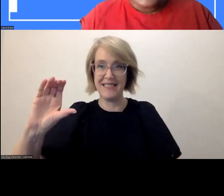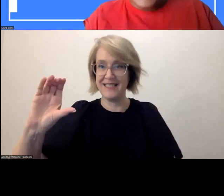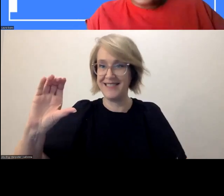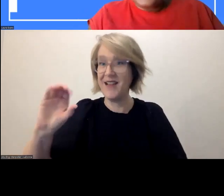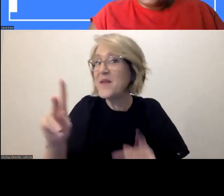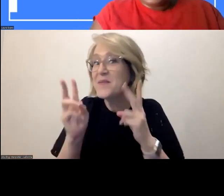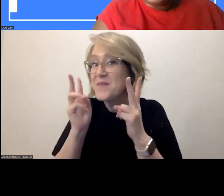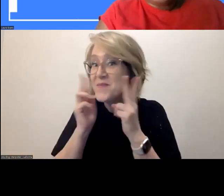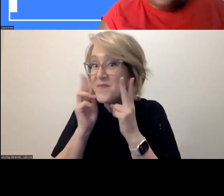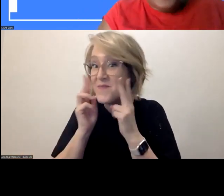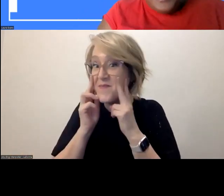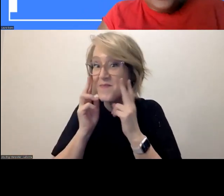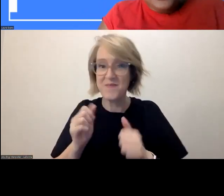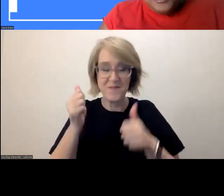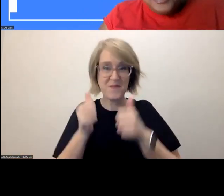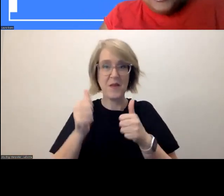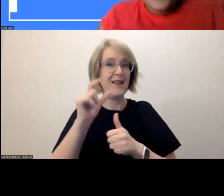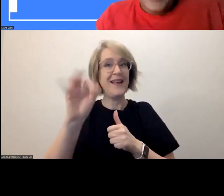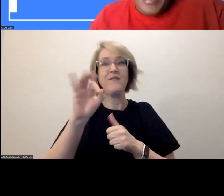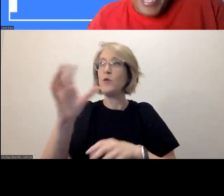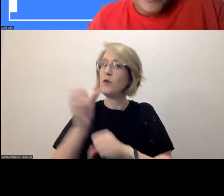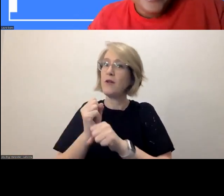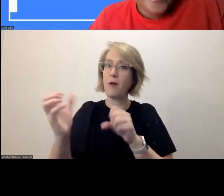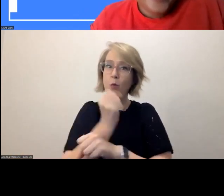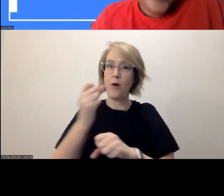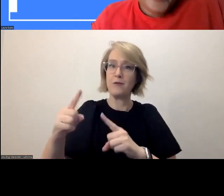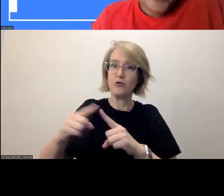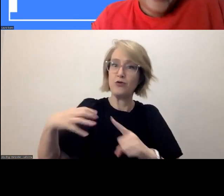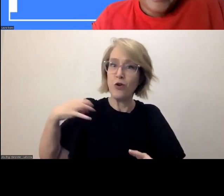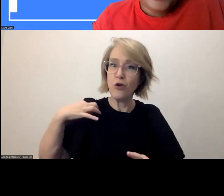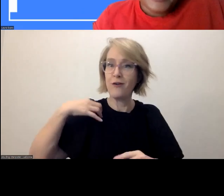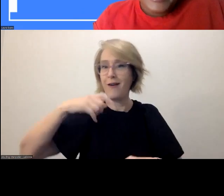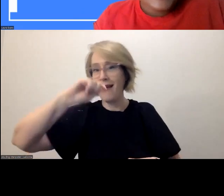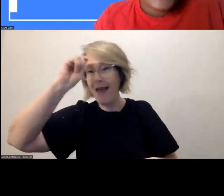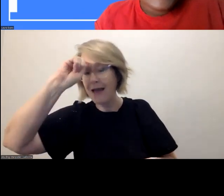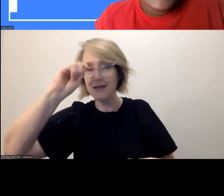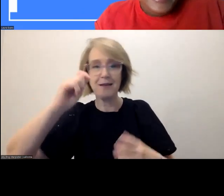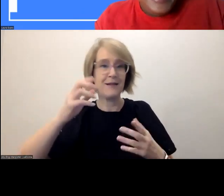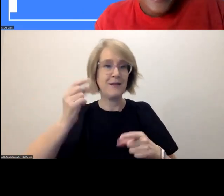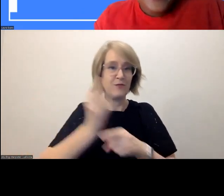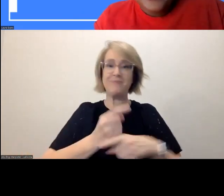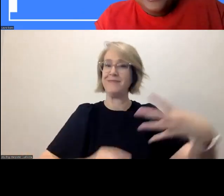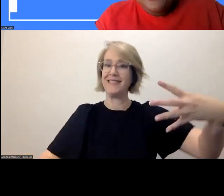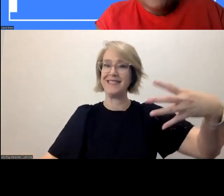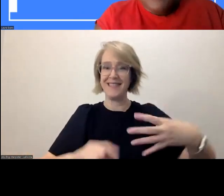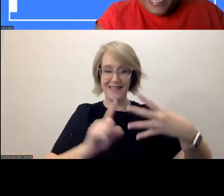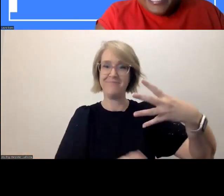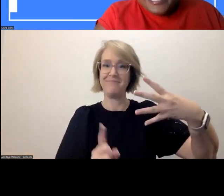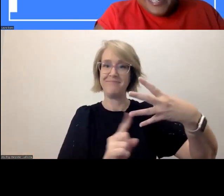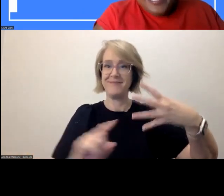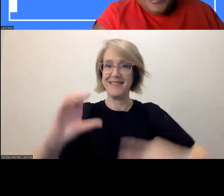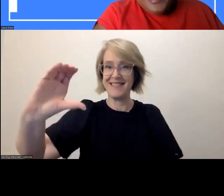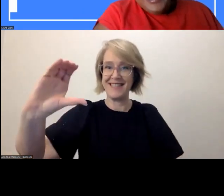Okay, let's see that. This is if you could have had a shirt, hat. The correct answer is C. You